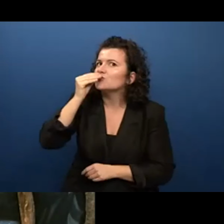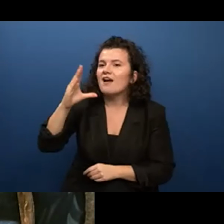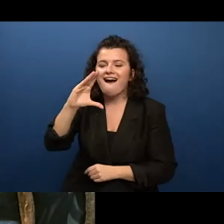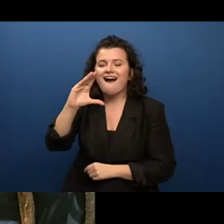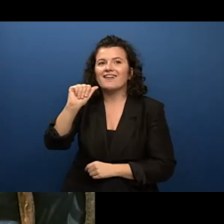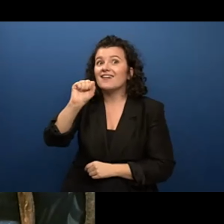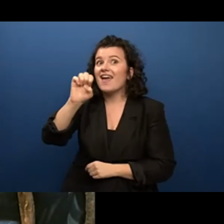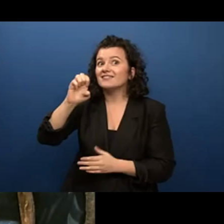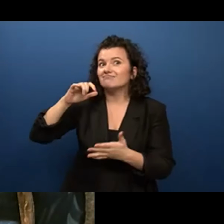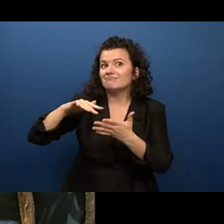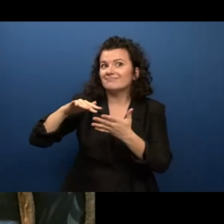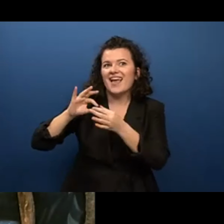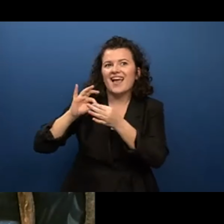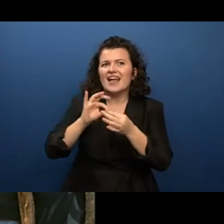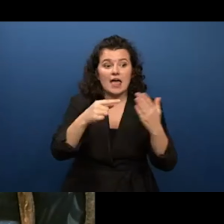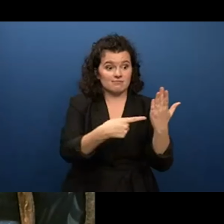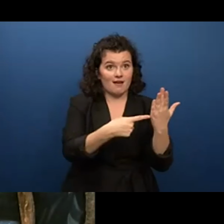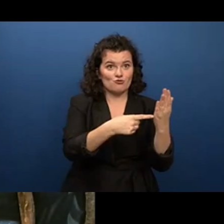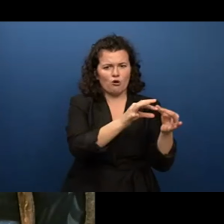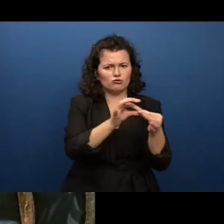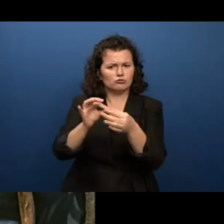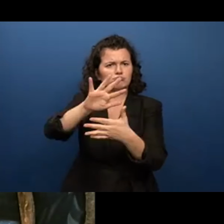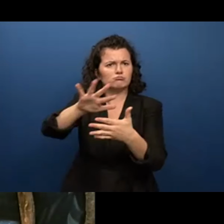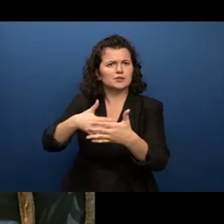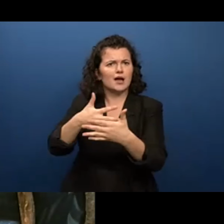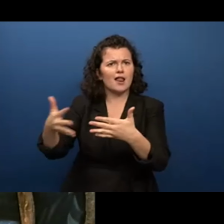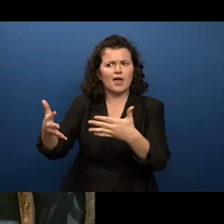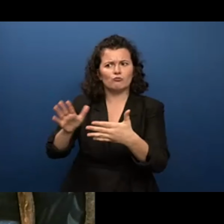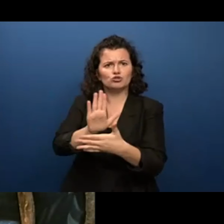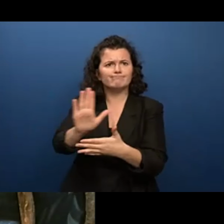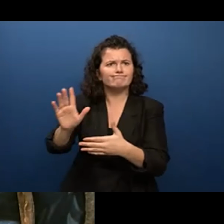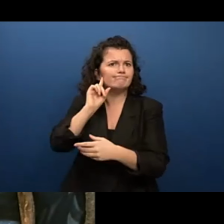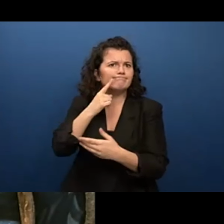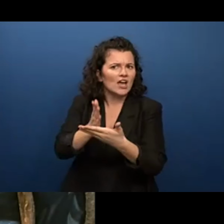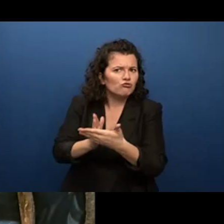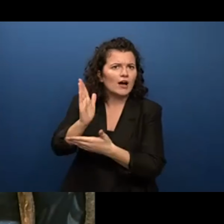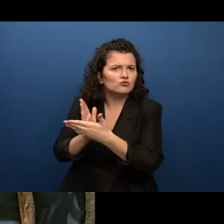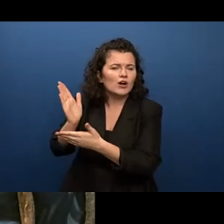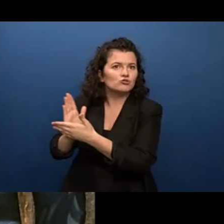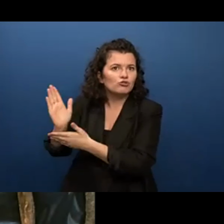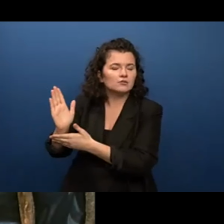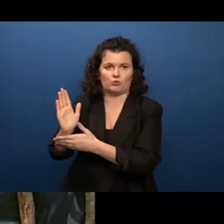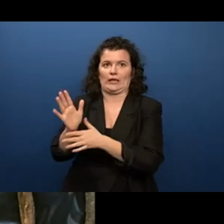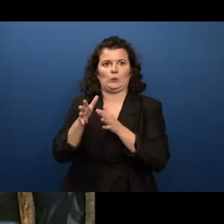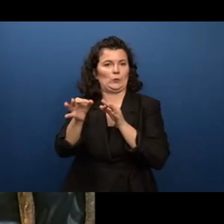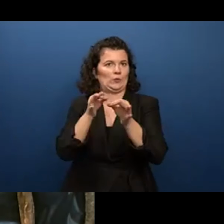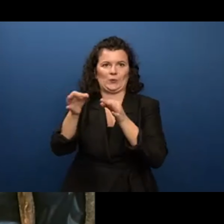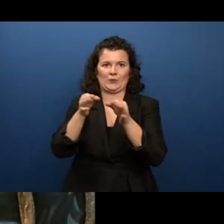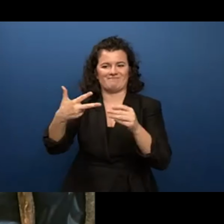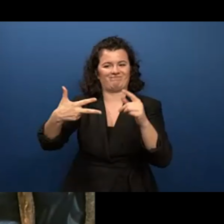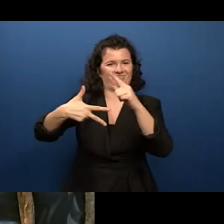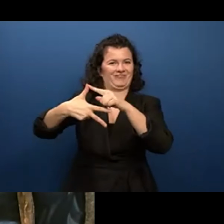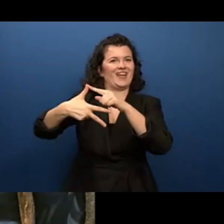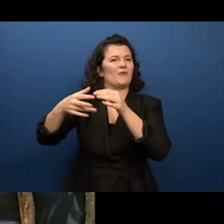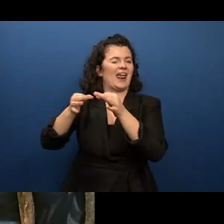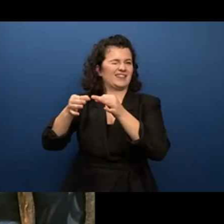about technology and the rights of sign language users in Belgium and Europe, which we'll be talking a little bit about later.